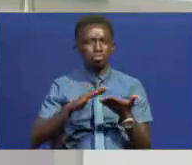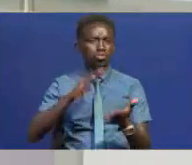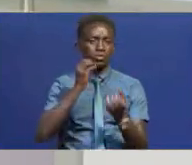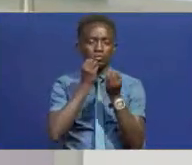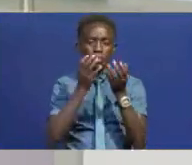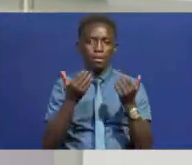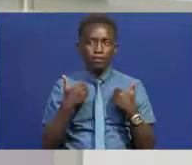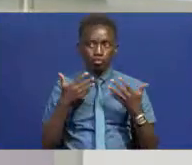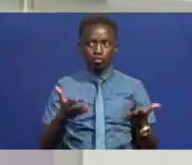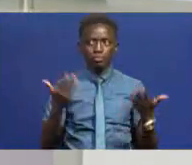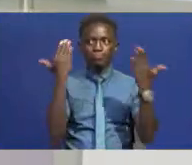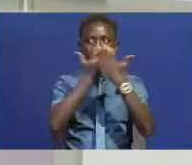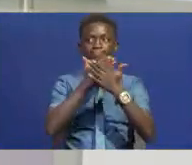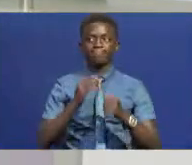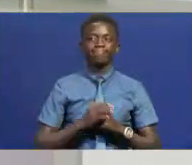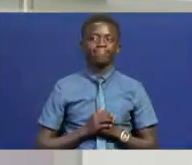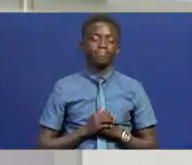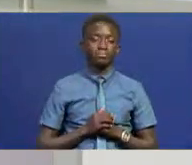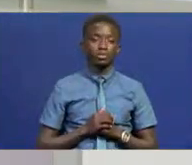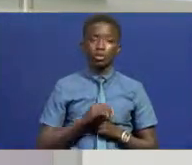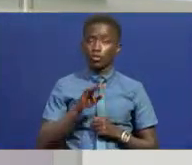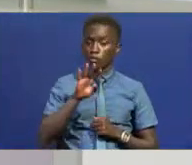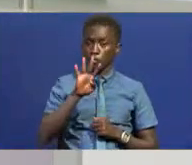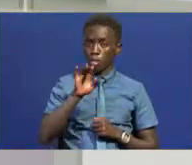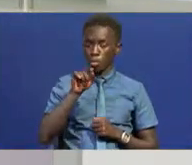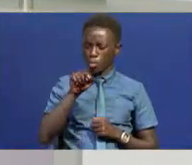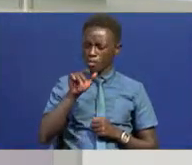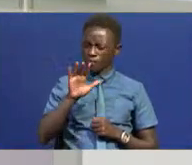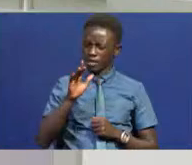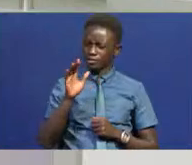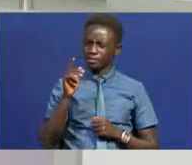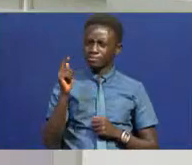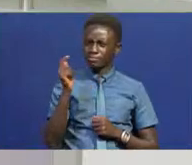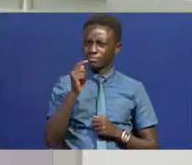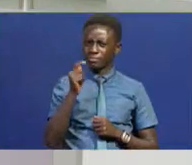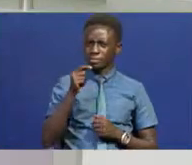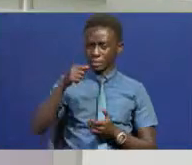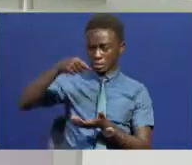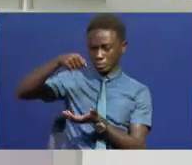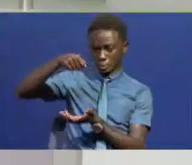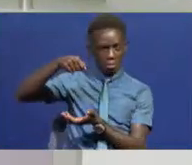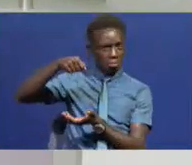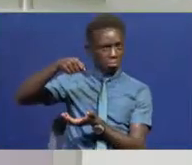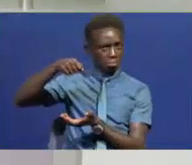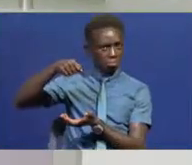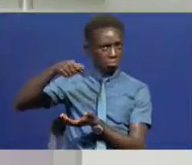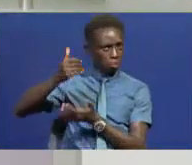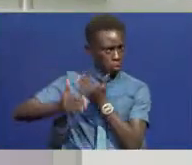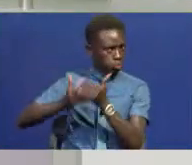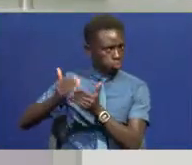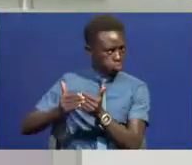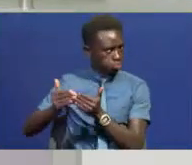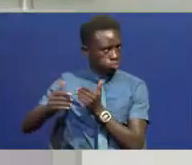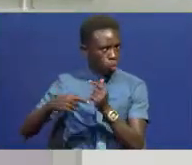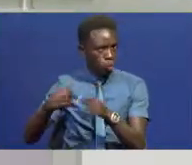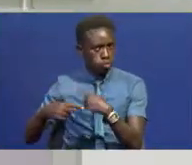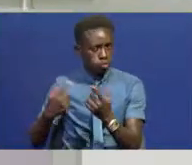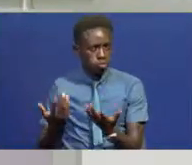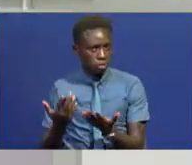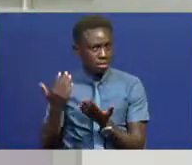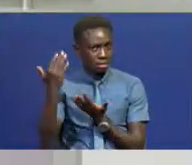the proposed 4.5 trillion shillings budget sail through in its current form, expect a few